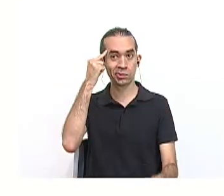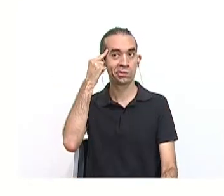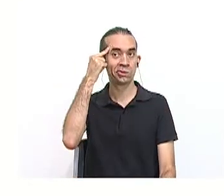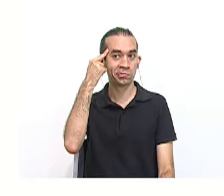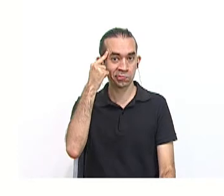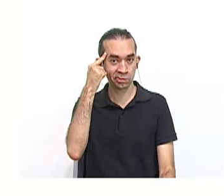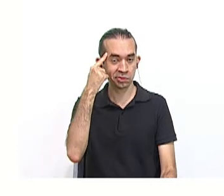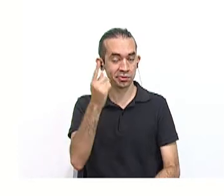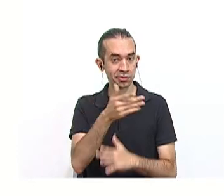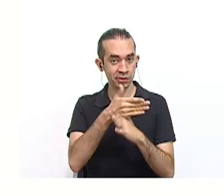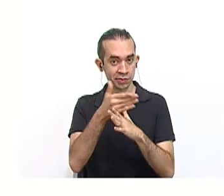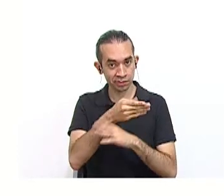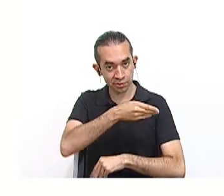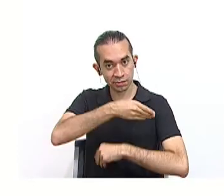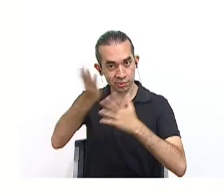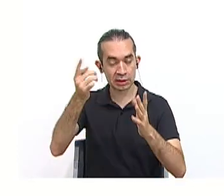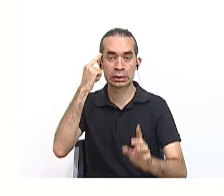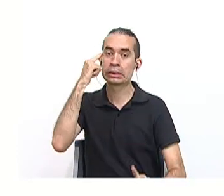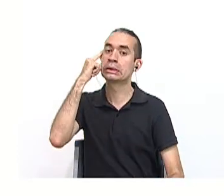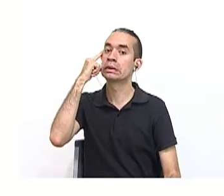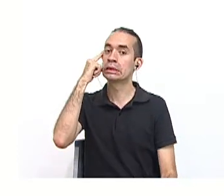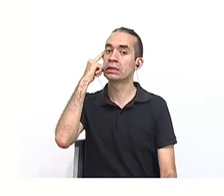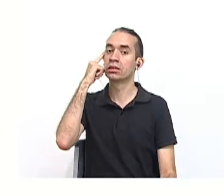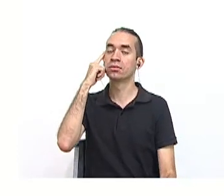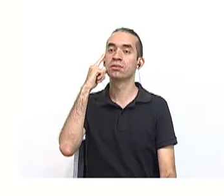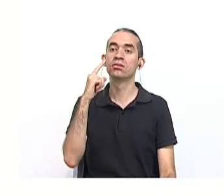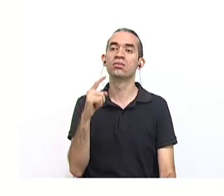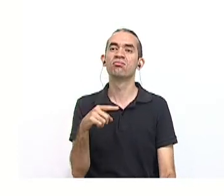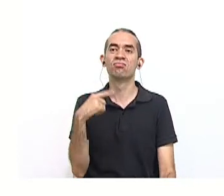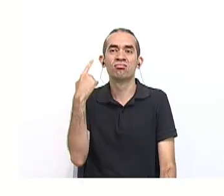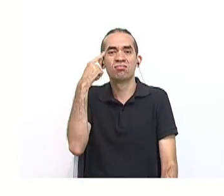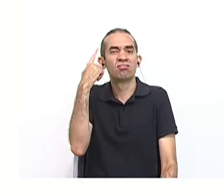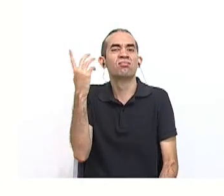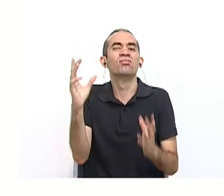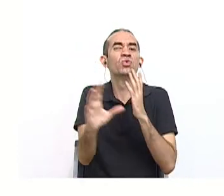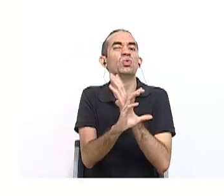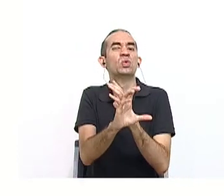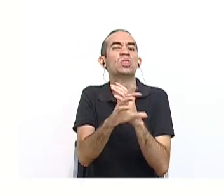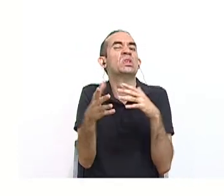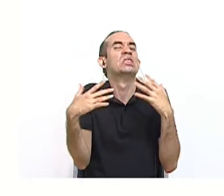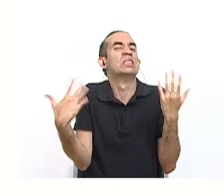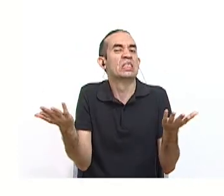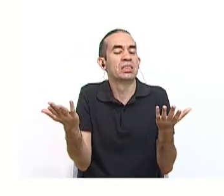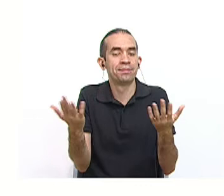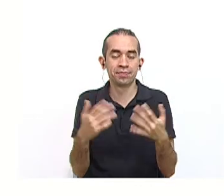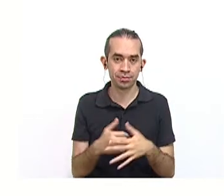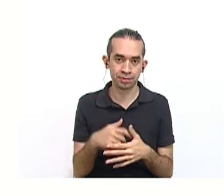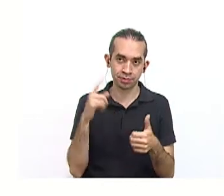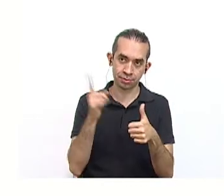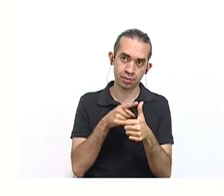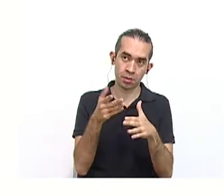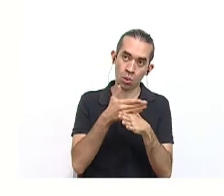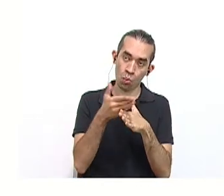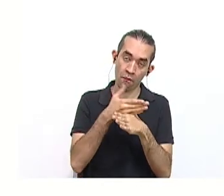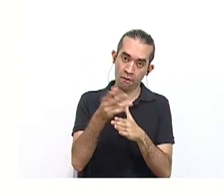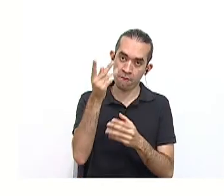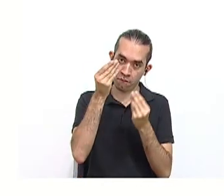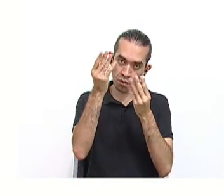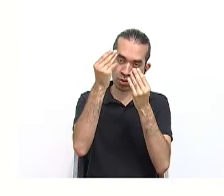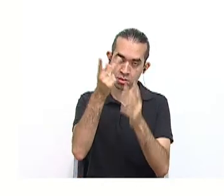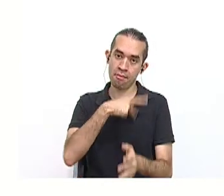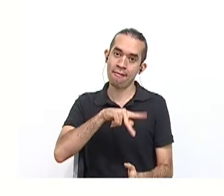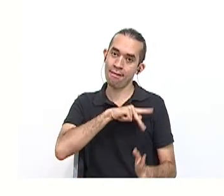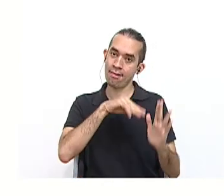before sharing. What do you need to be careful about? Yes, sharing the personal